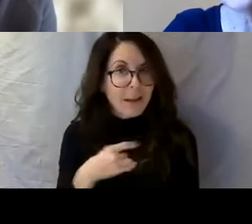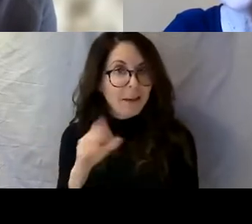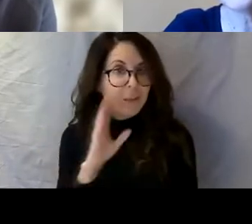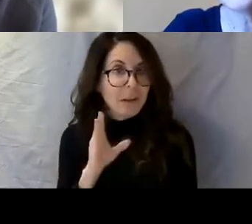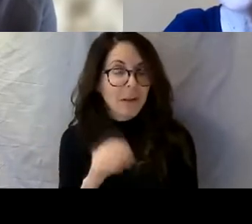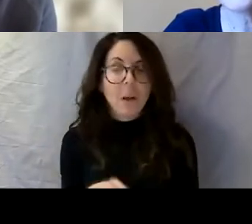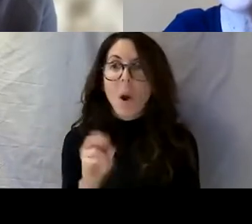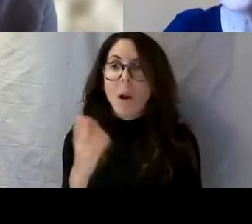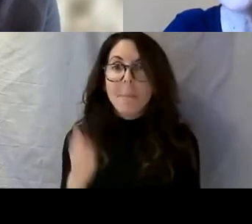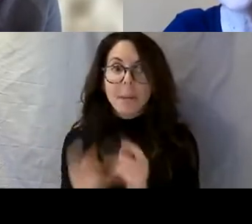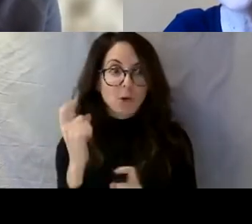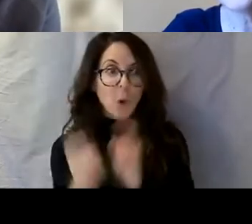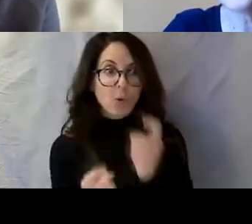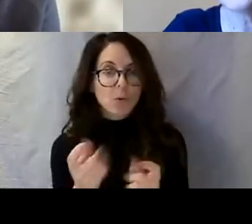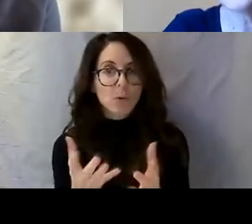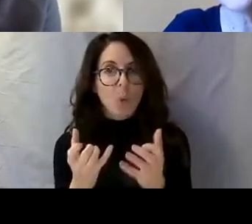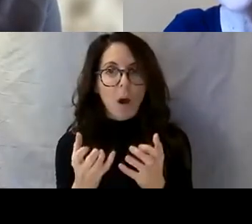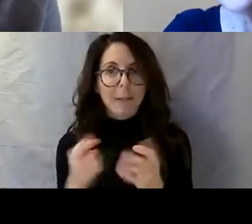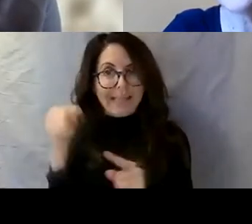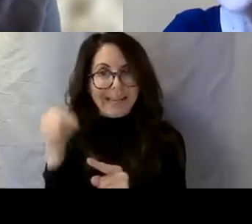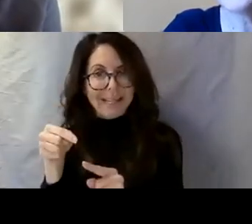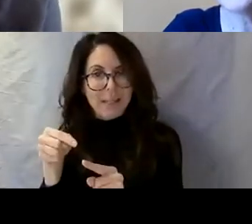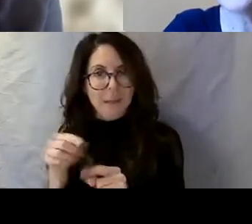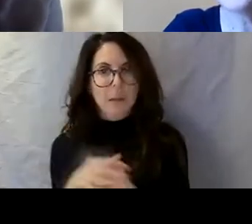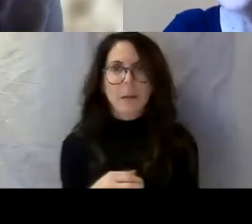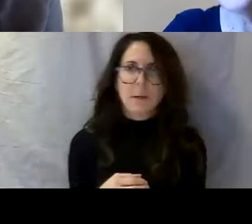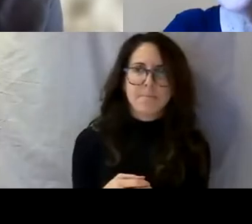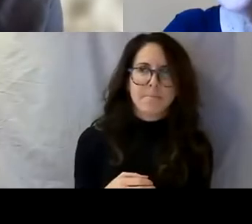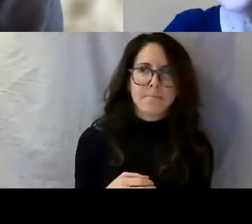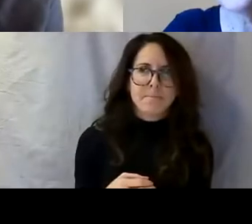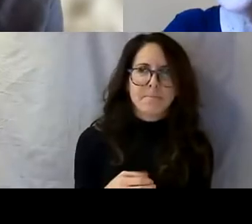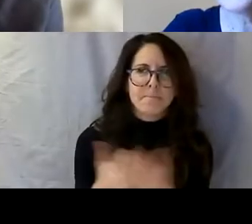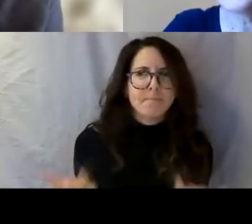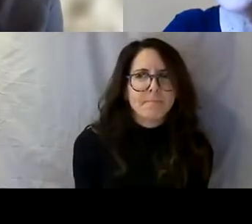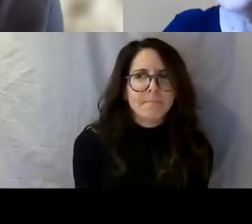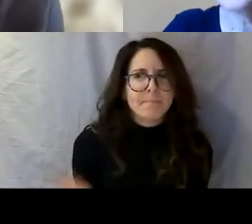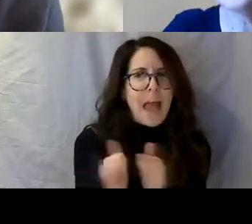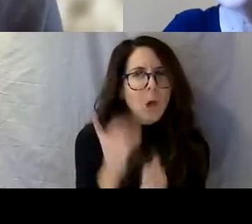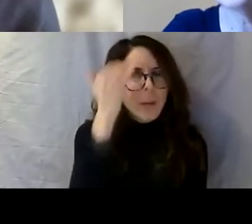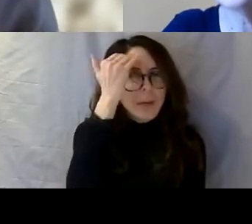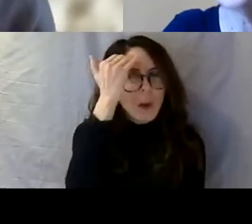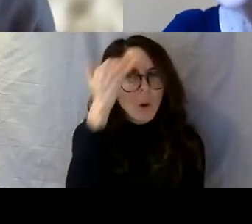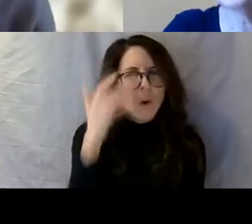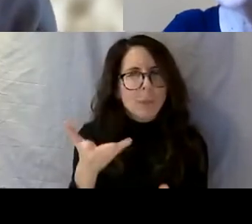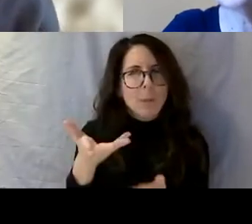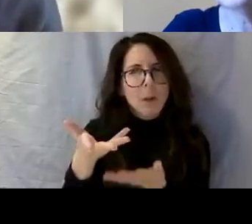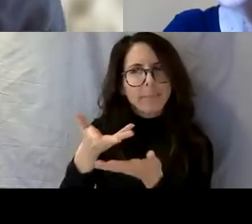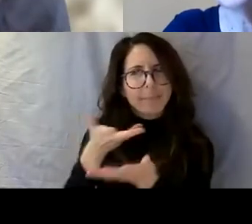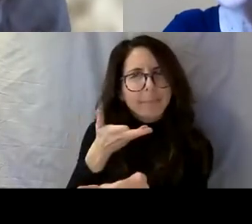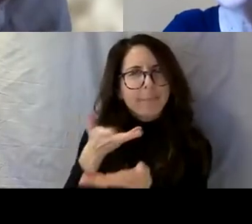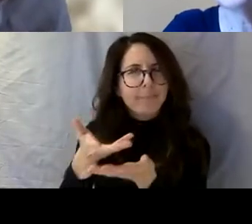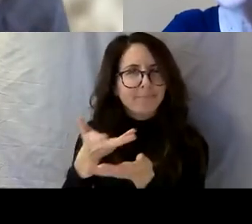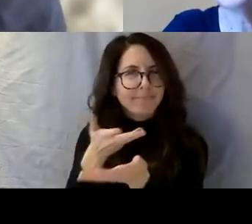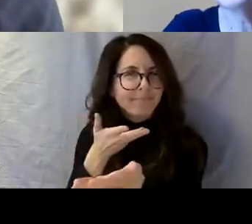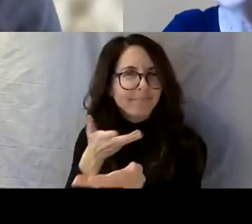want X, but are we sure we know? However, is it that kind of thinking? Like what is it we